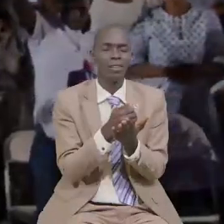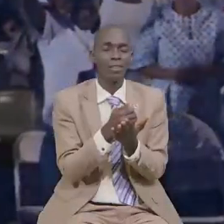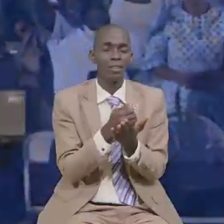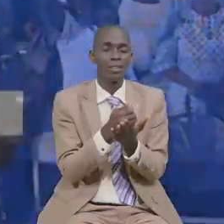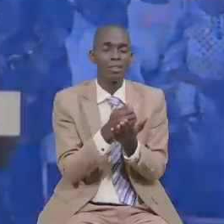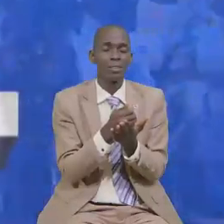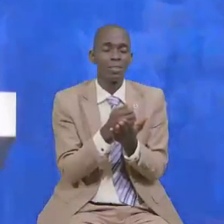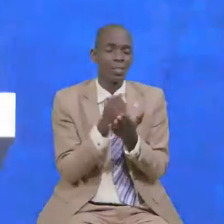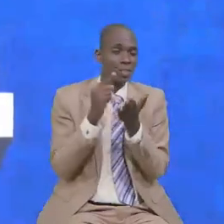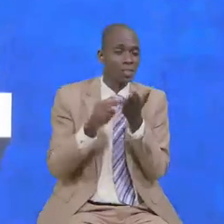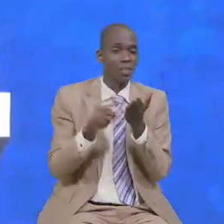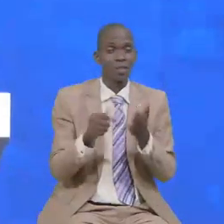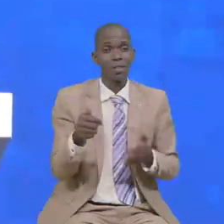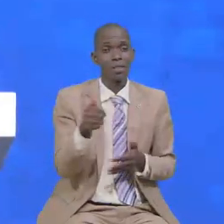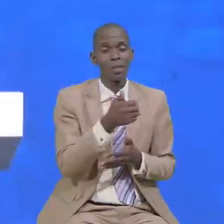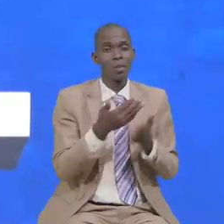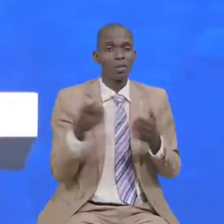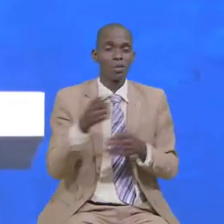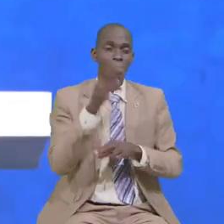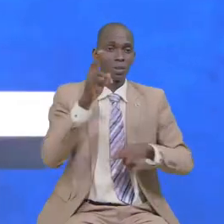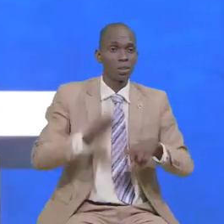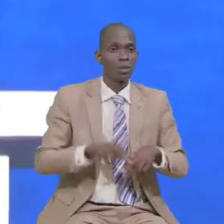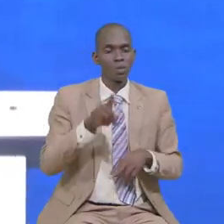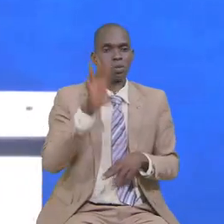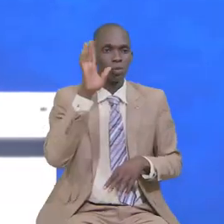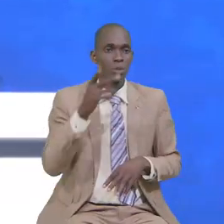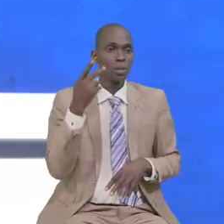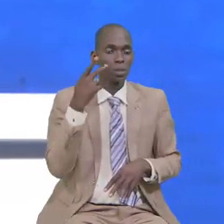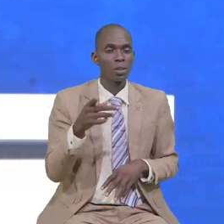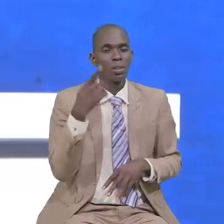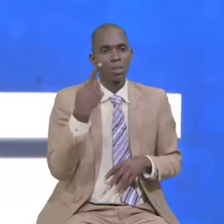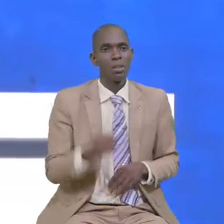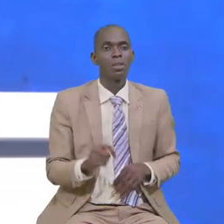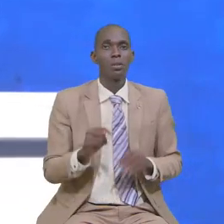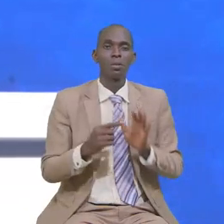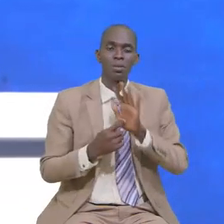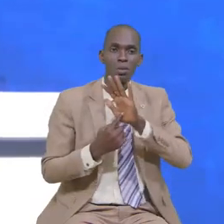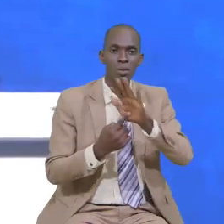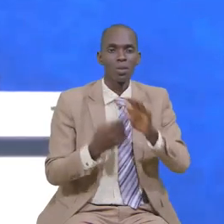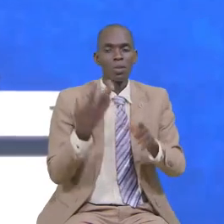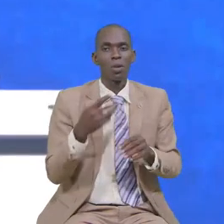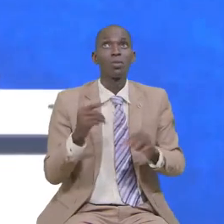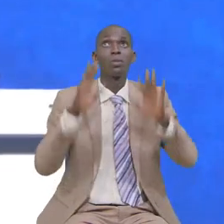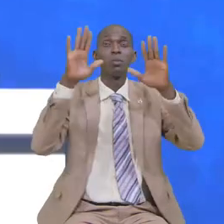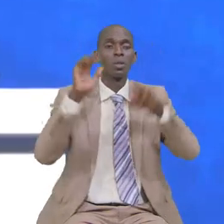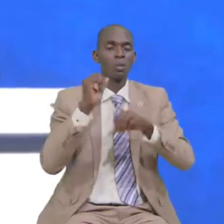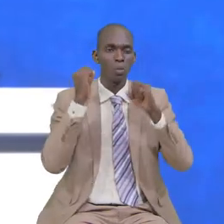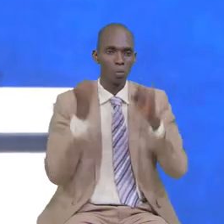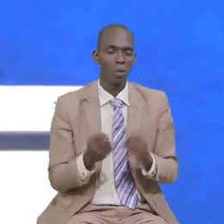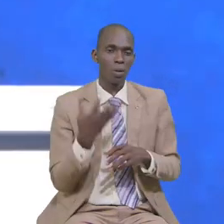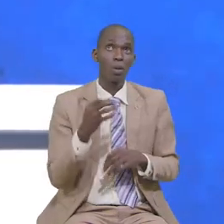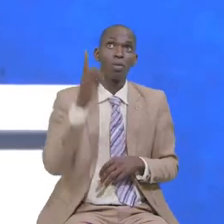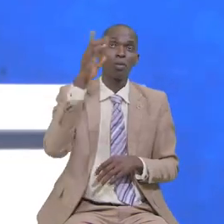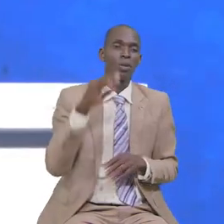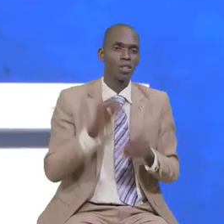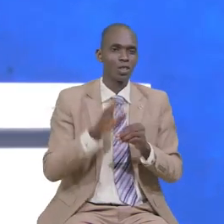Check yourself before you sit down. You'll see the manifestation of the miracle power of God in your life